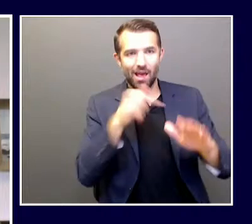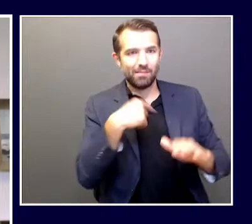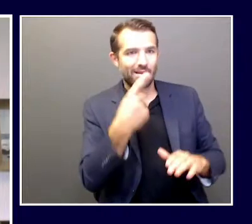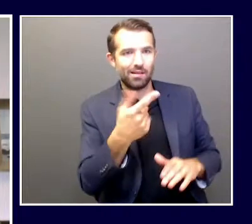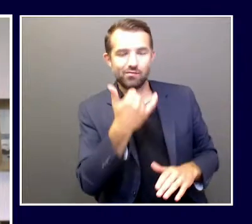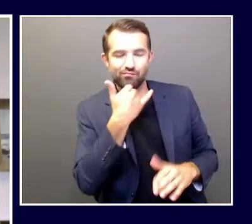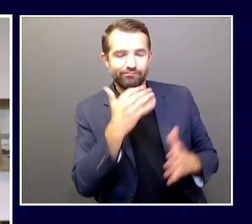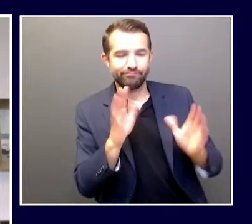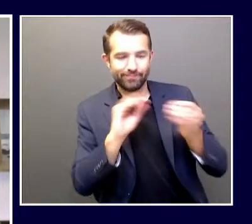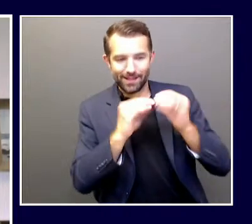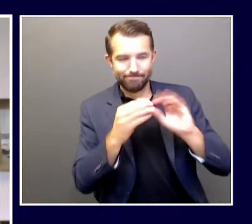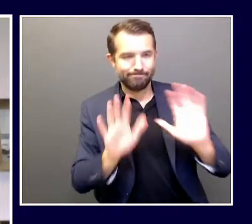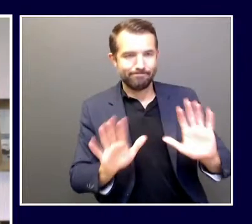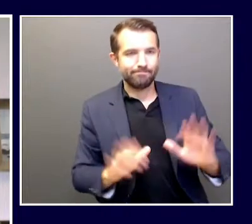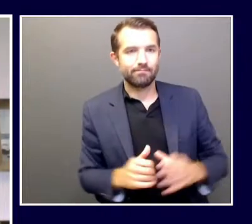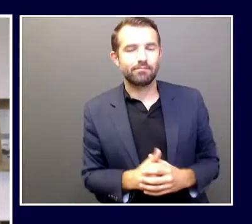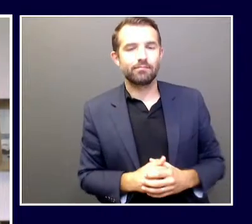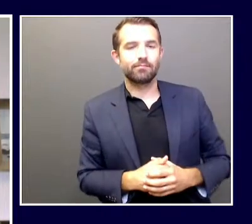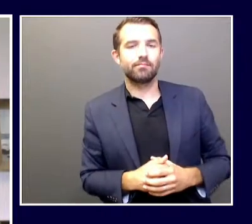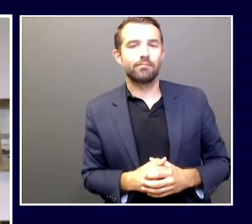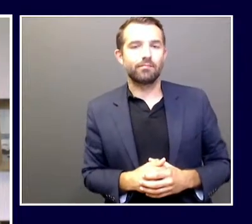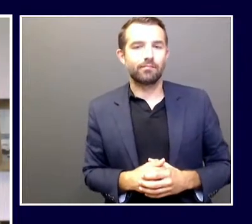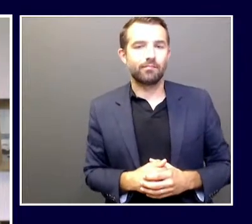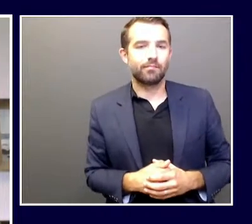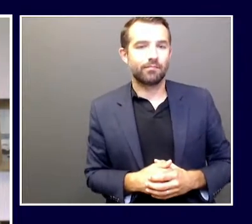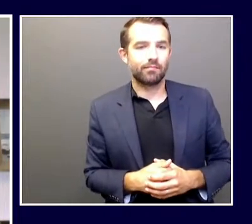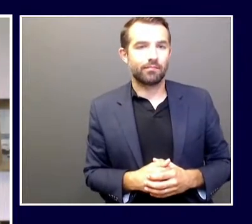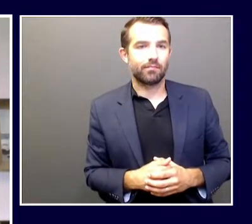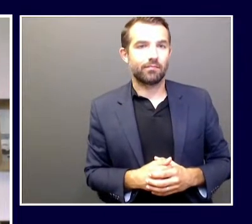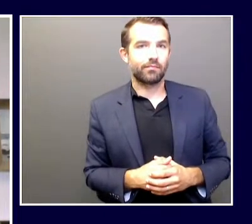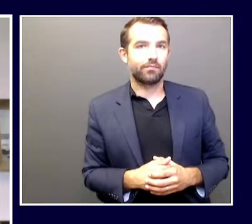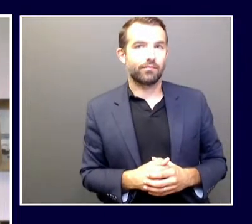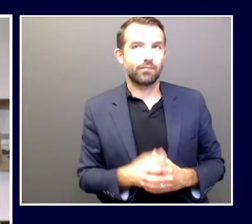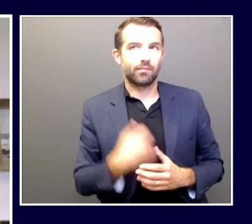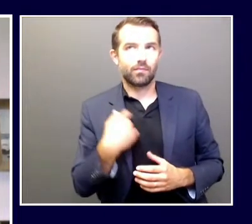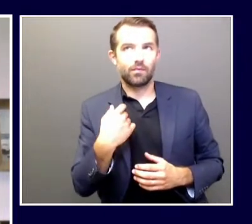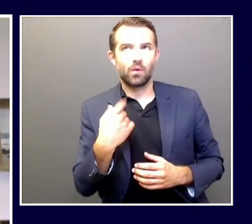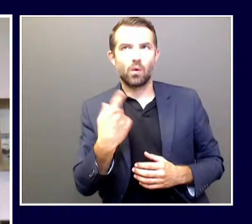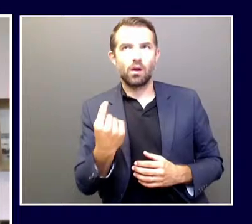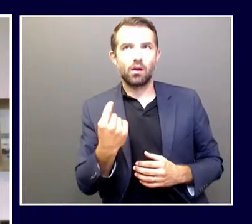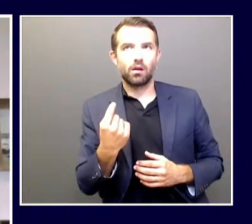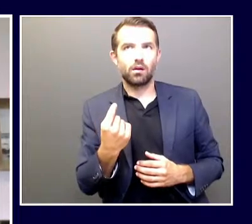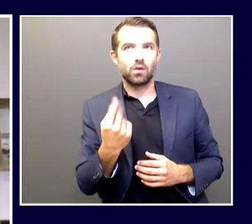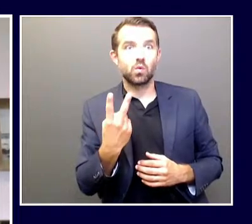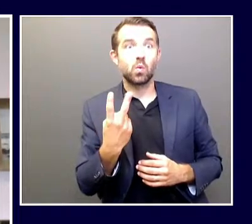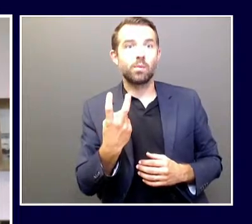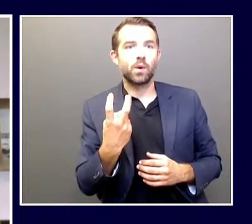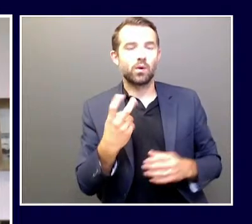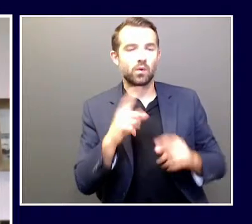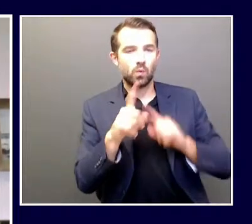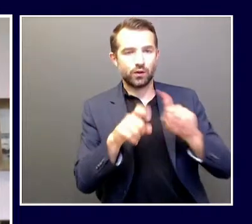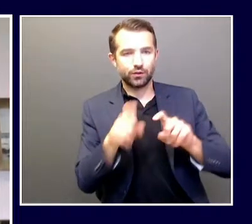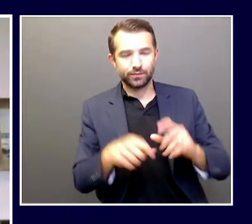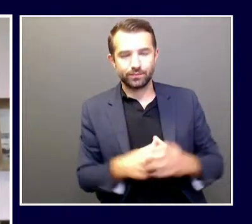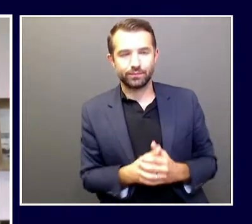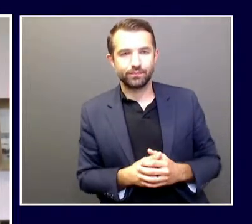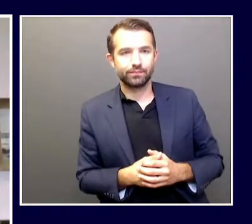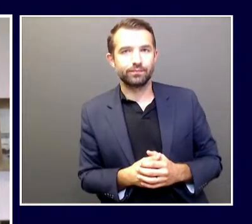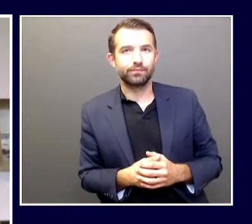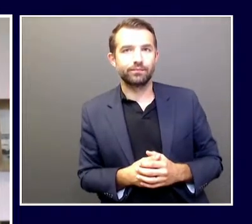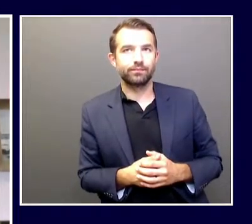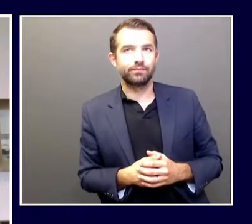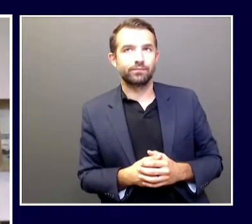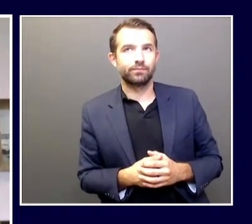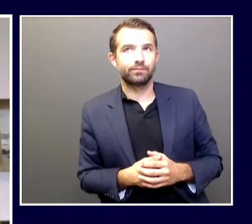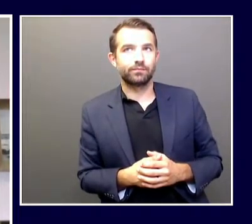2 other quick ones, I think. How many people are currently hospitalized due to any kind of reaction from vaccines? Because people are